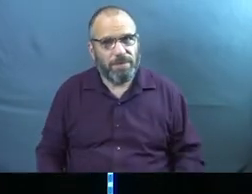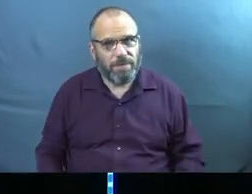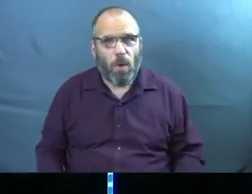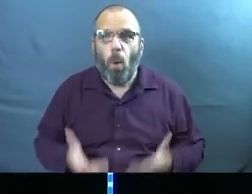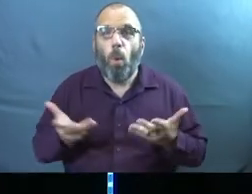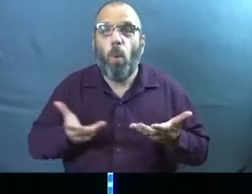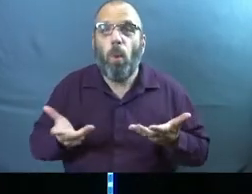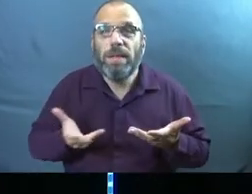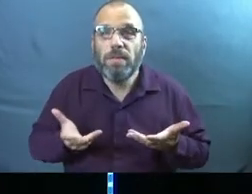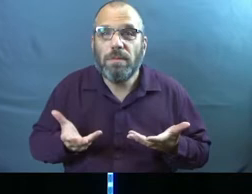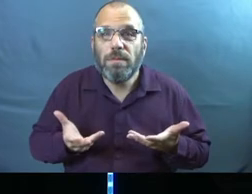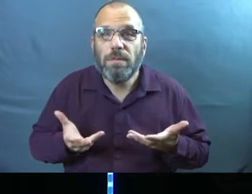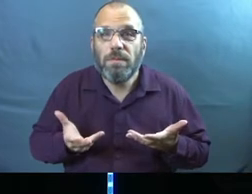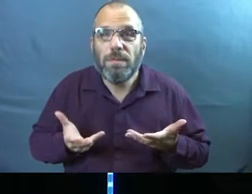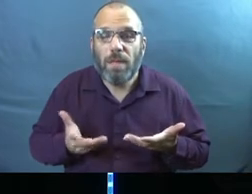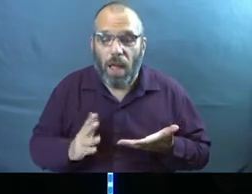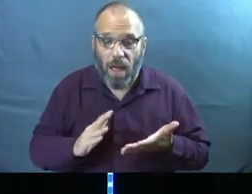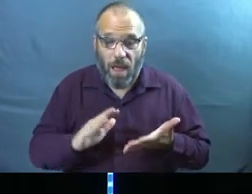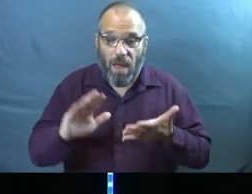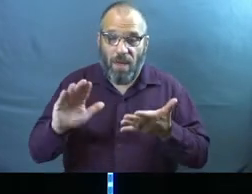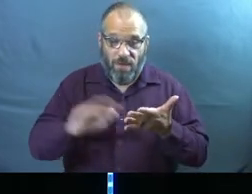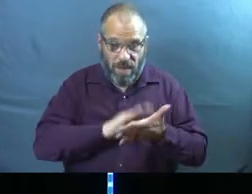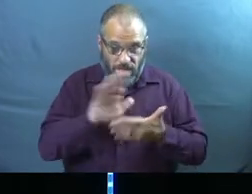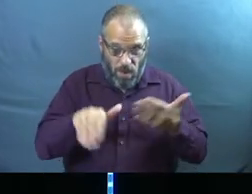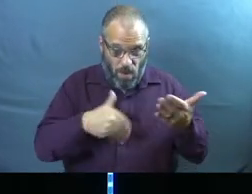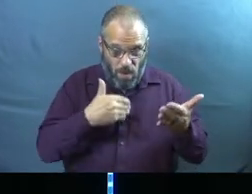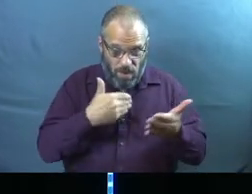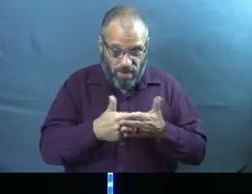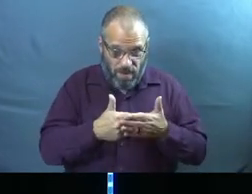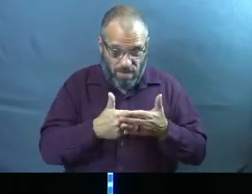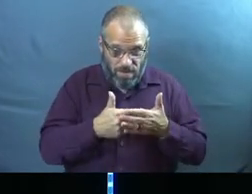What does? Being forgiven of all of it?